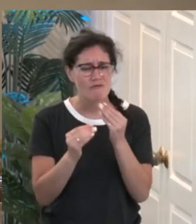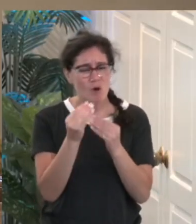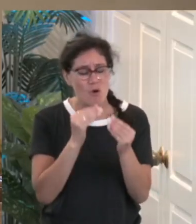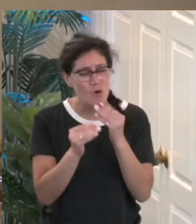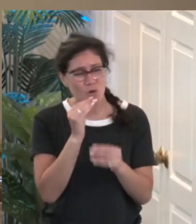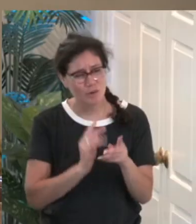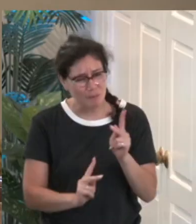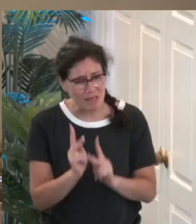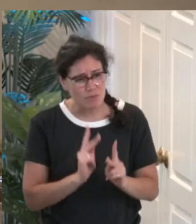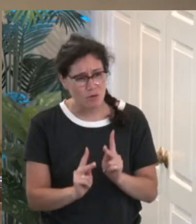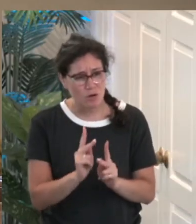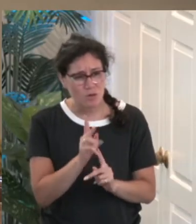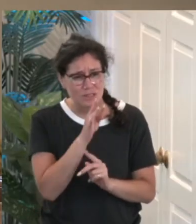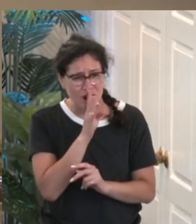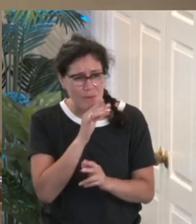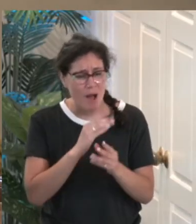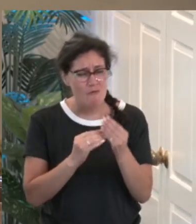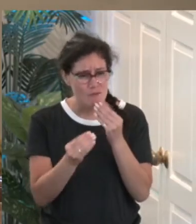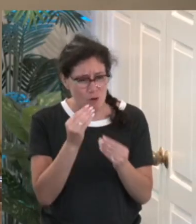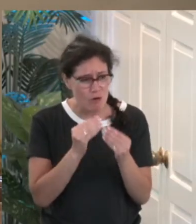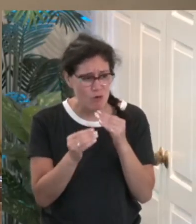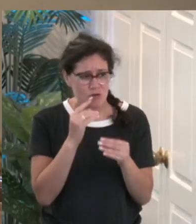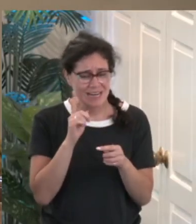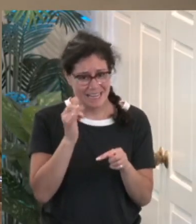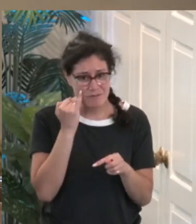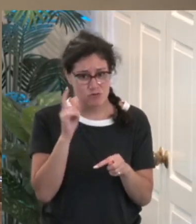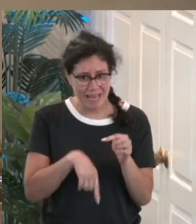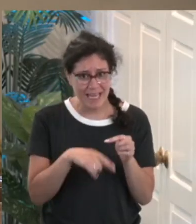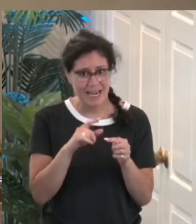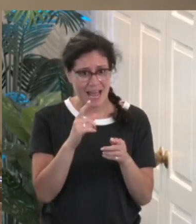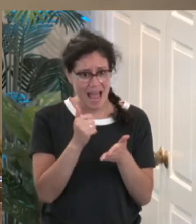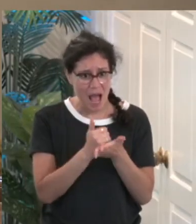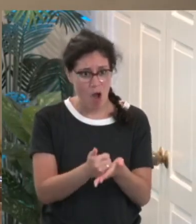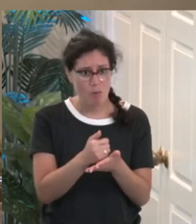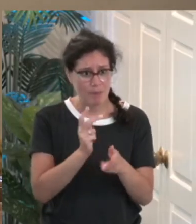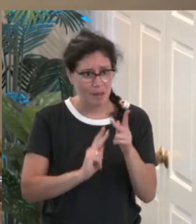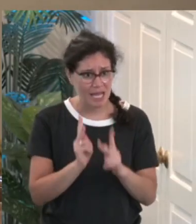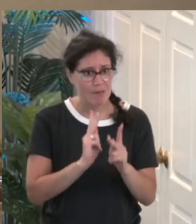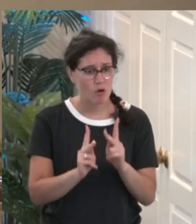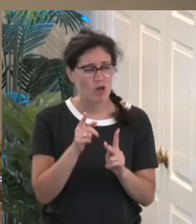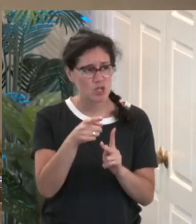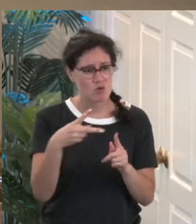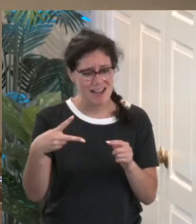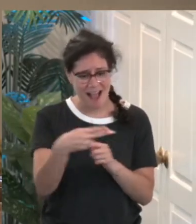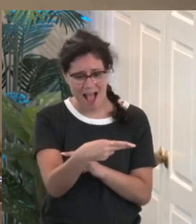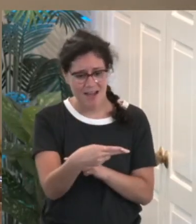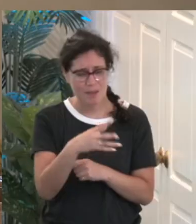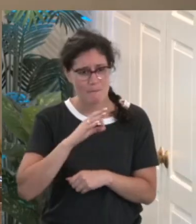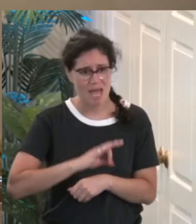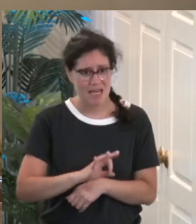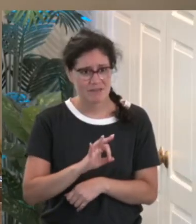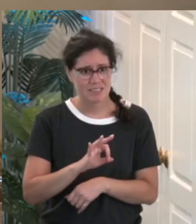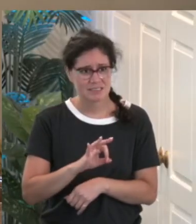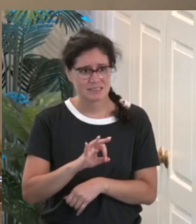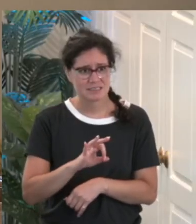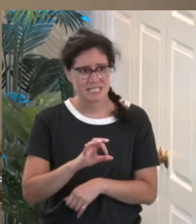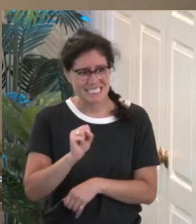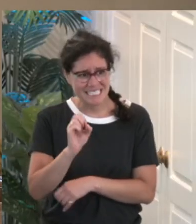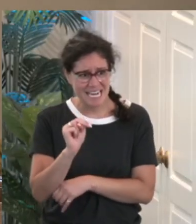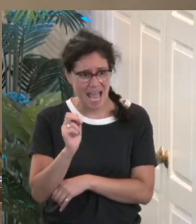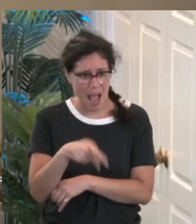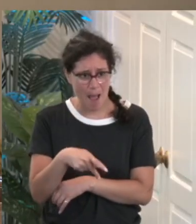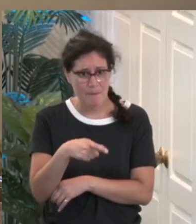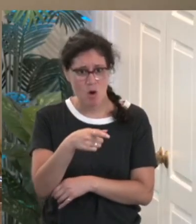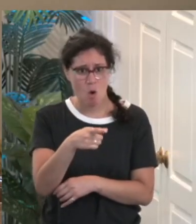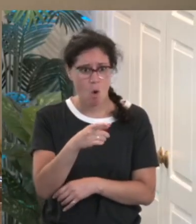We're talking about food. If you can't help people and you're going to cut SNAP benefits because you want to balance the budget, or you want to